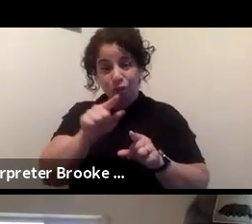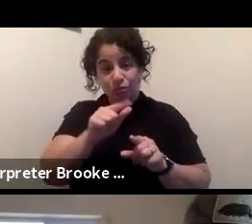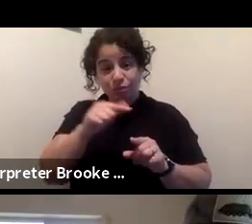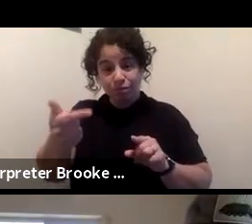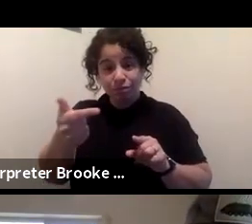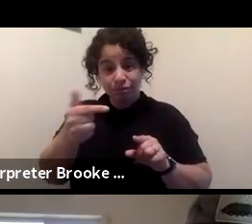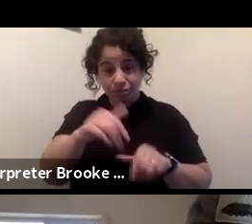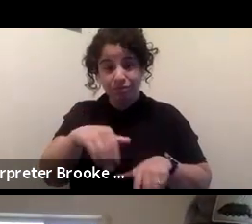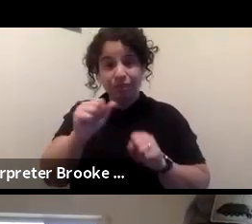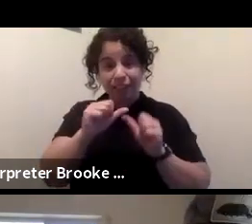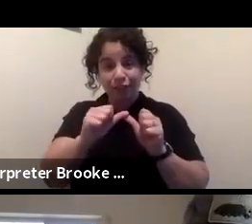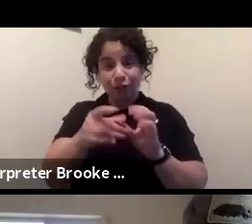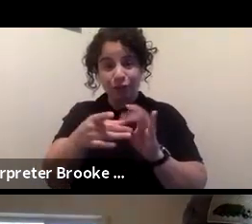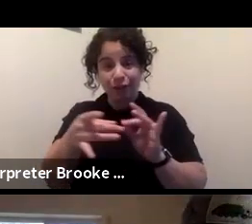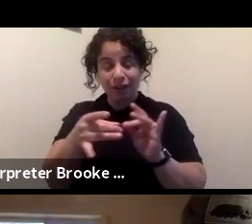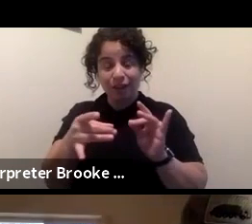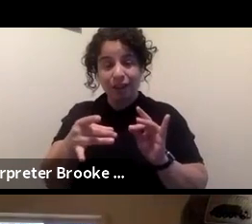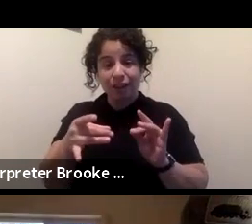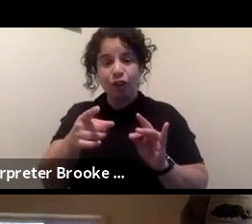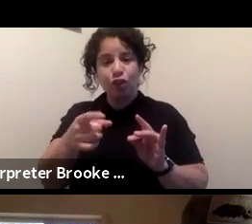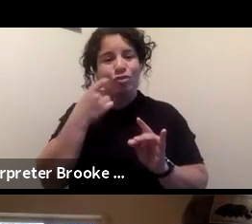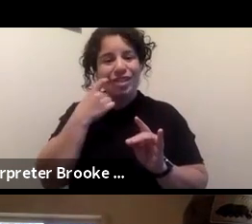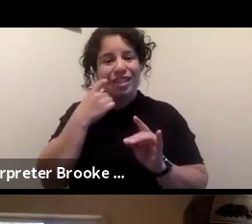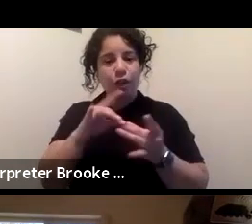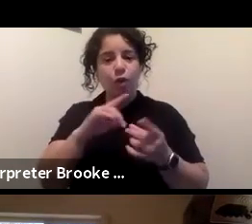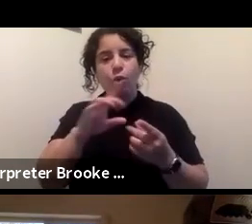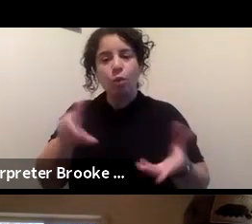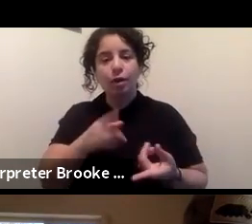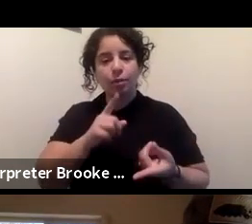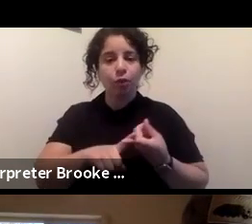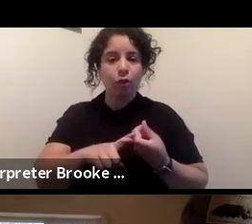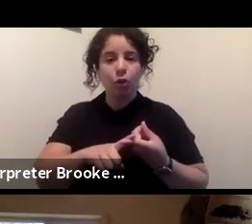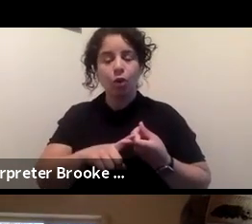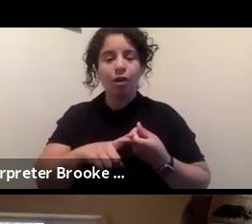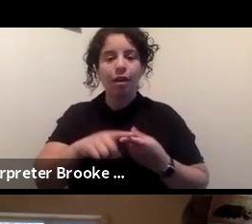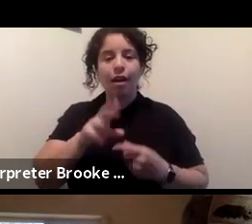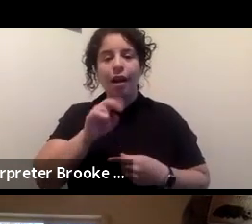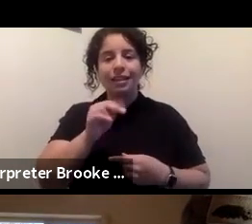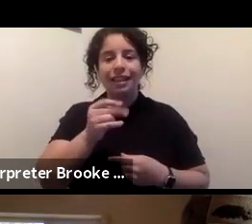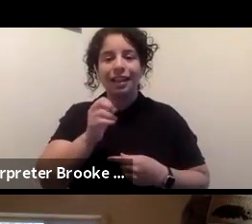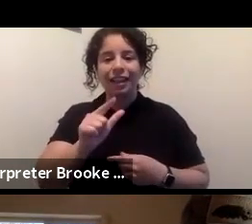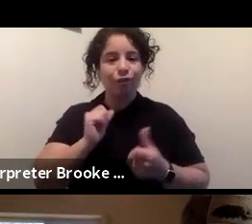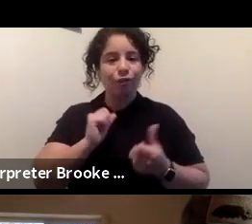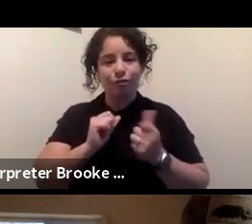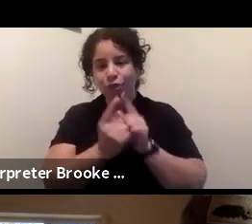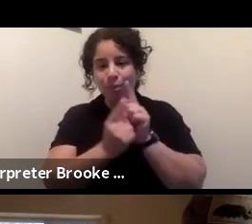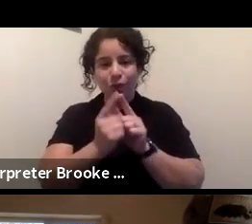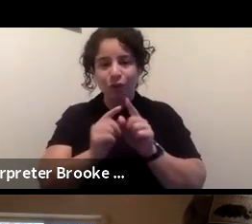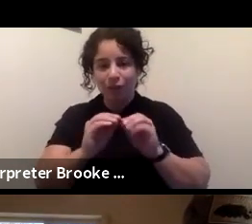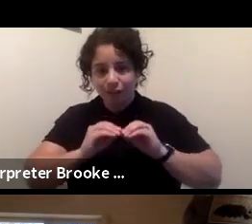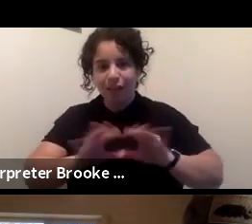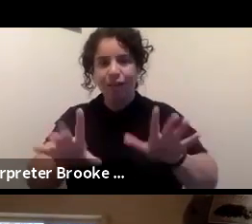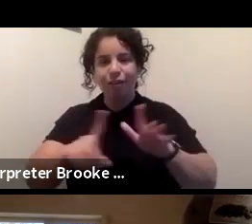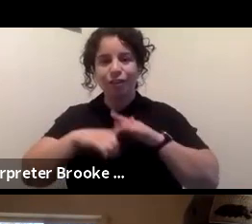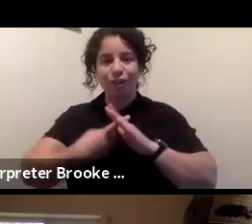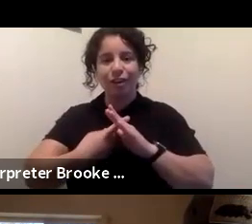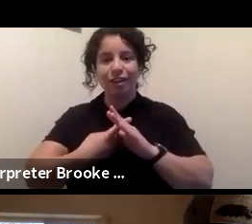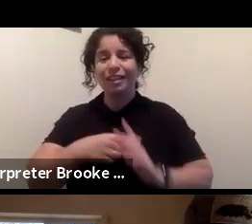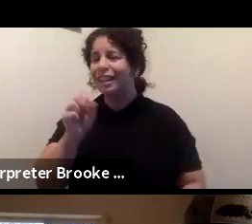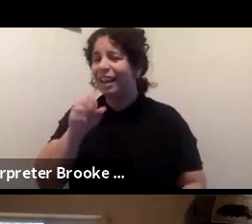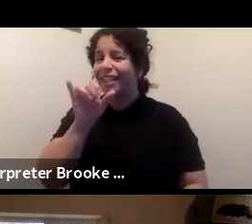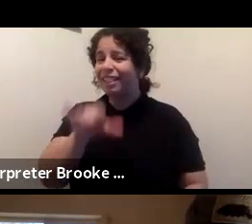were, I think you had said, welcome to Unsettling Dramaturgy's launch. So yeah. Let's just keep going